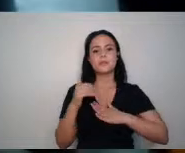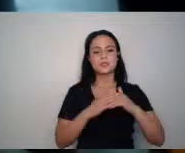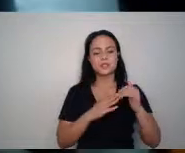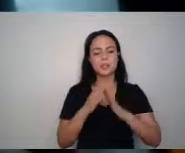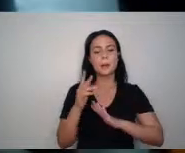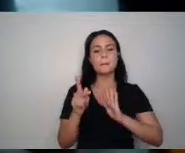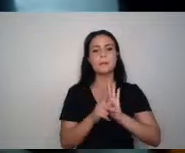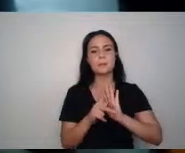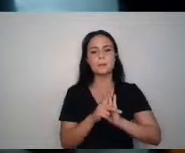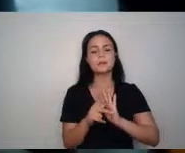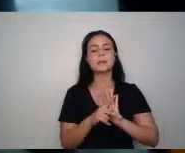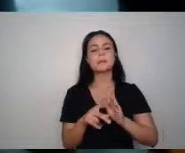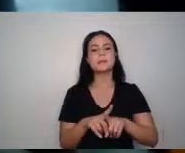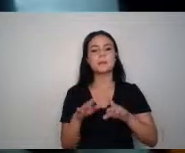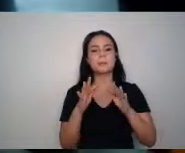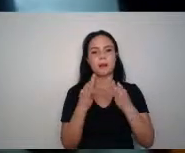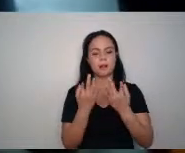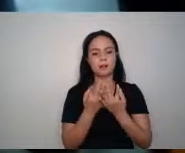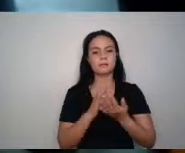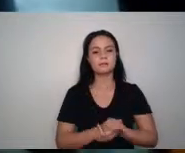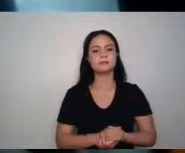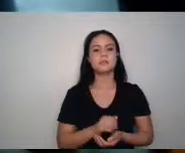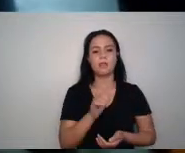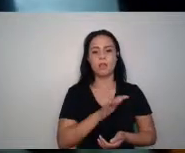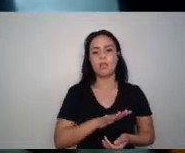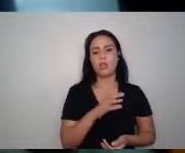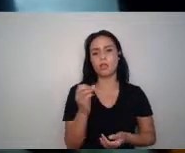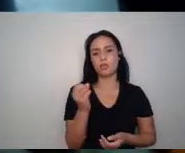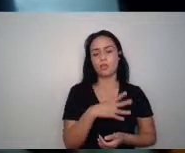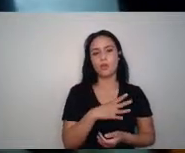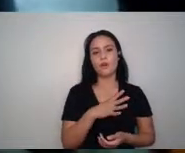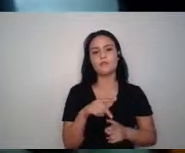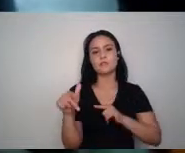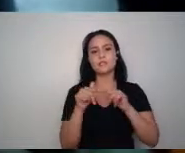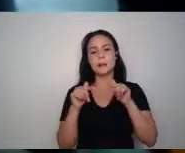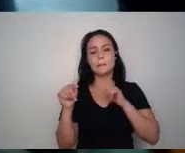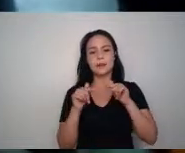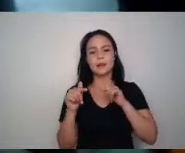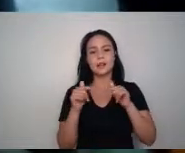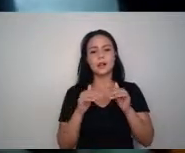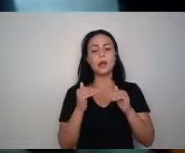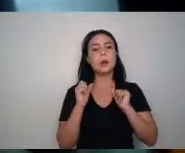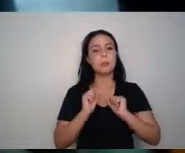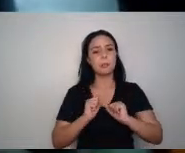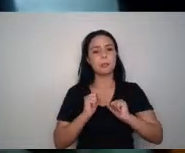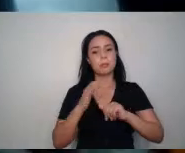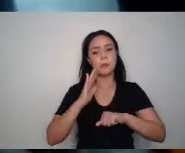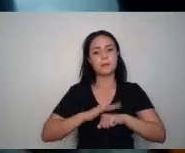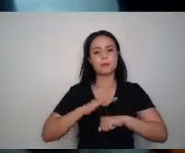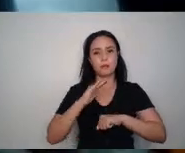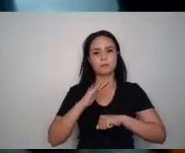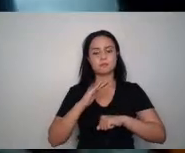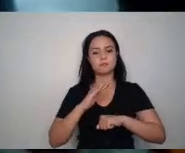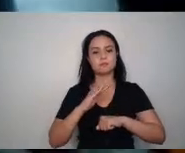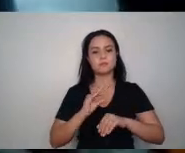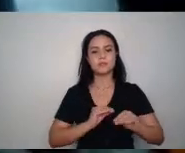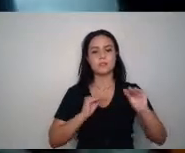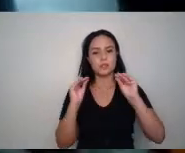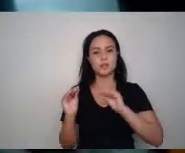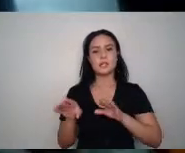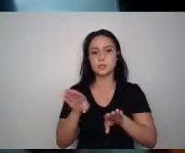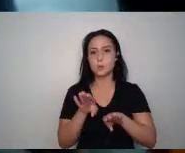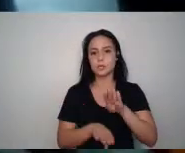they blur the lines between their family and work life. And these new ways of providing work, they might